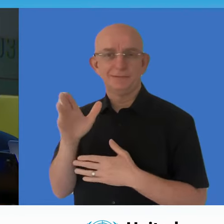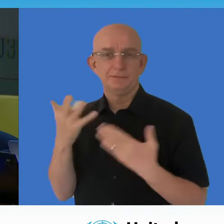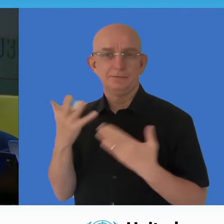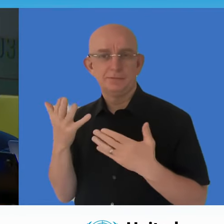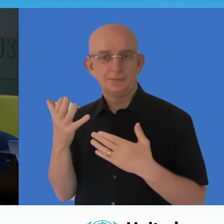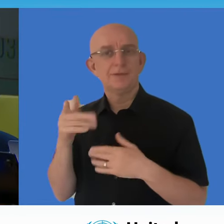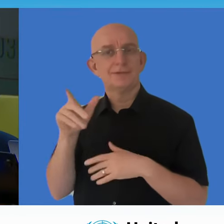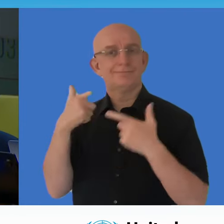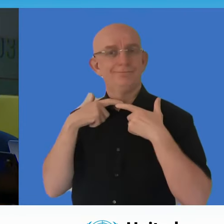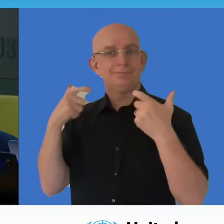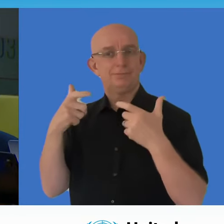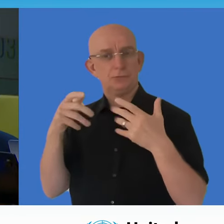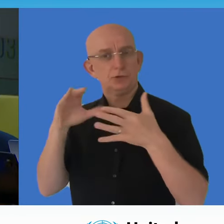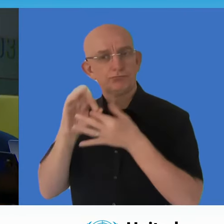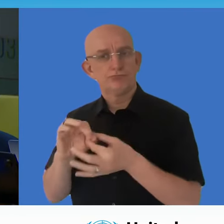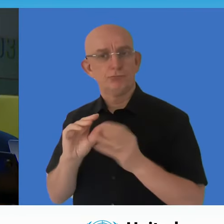Felipe.